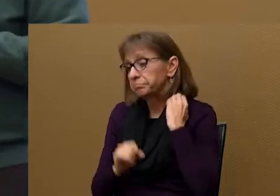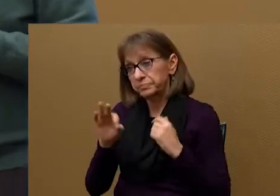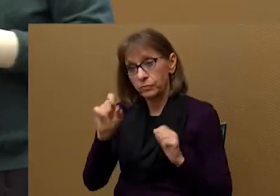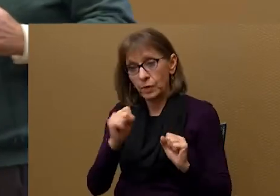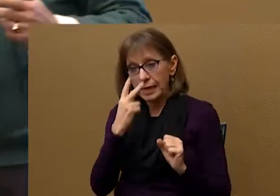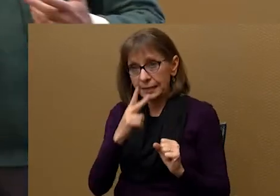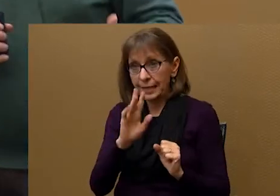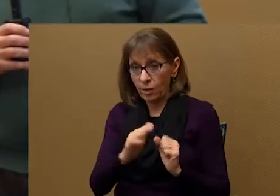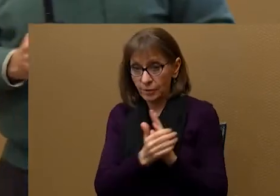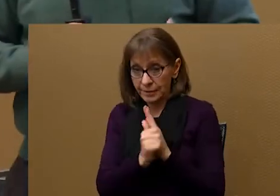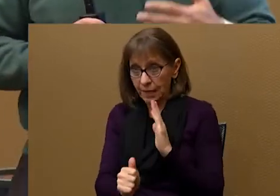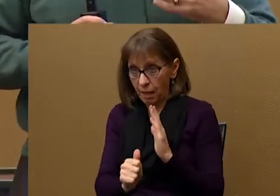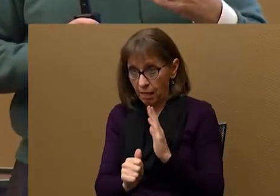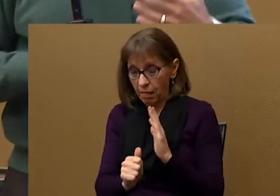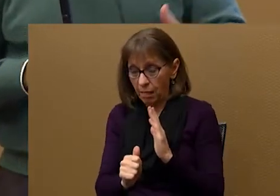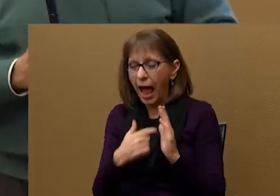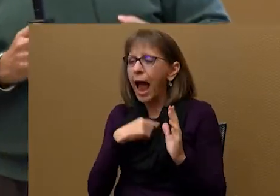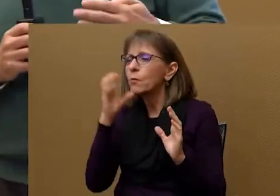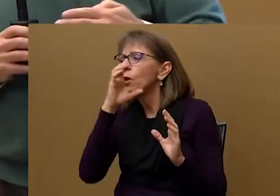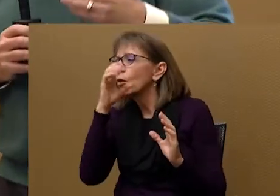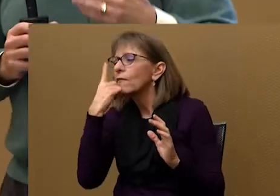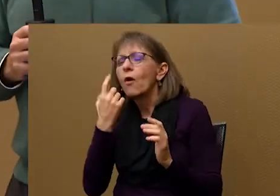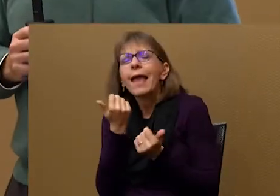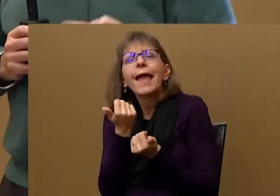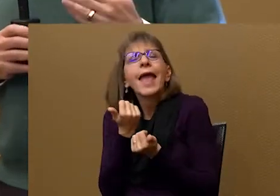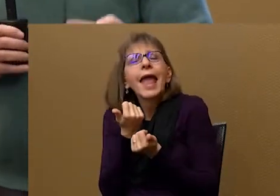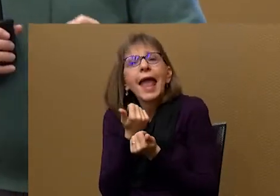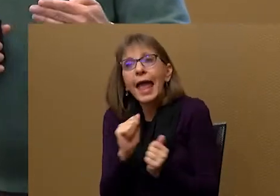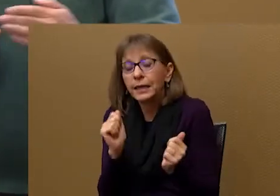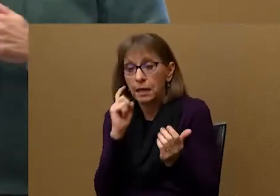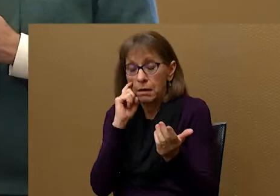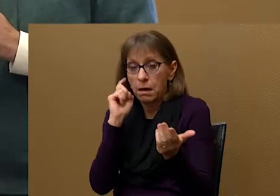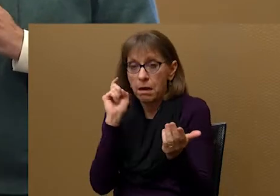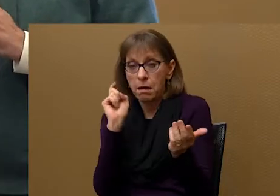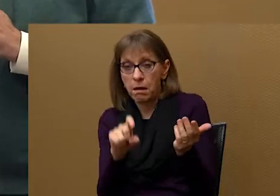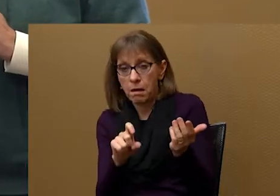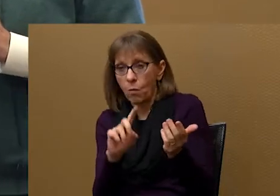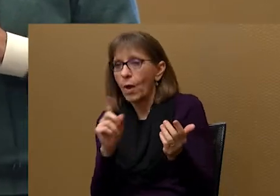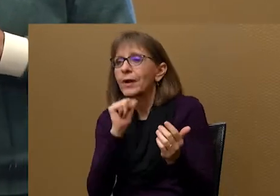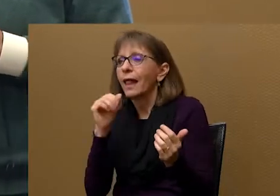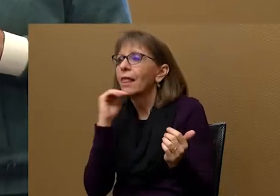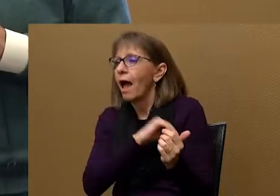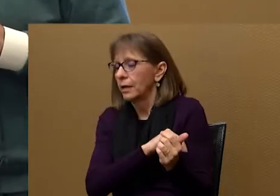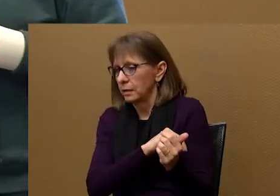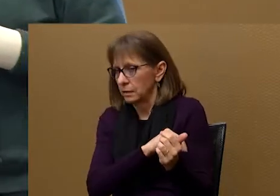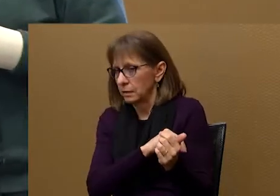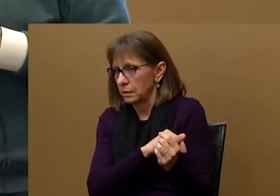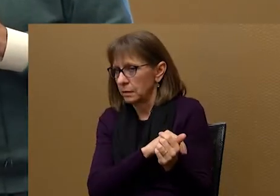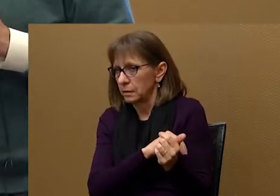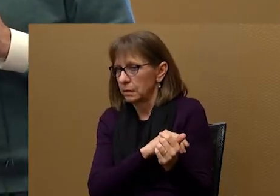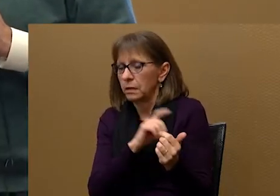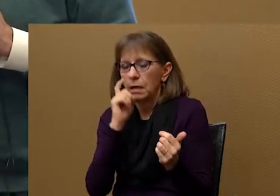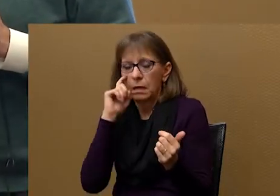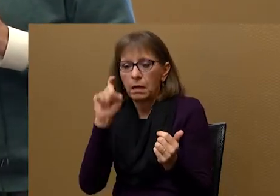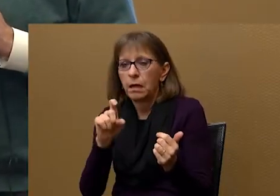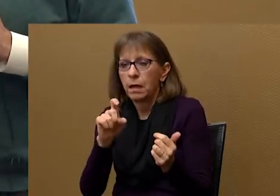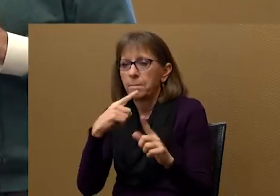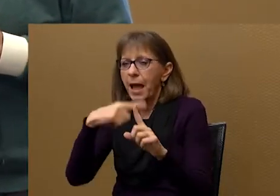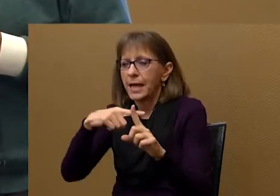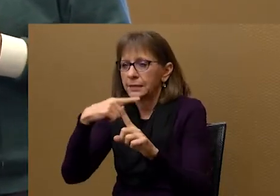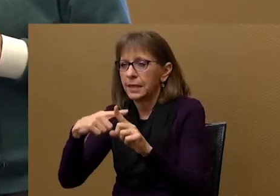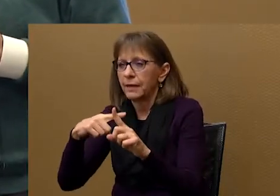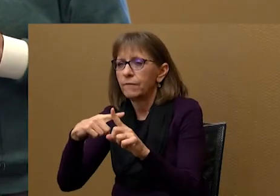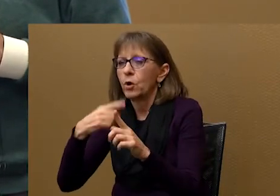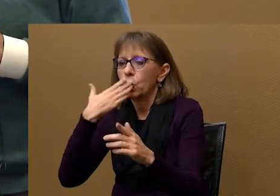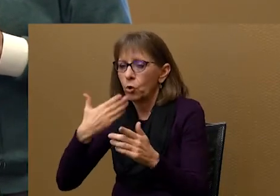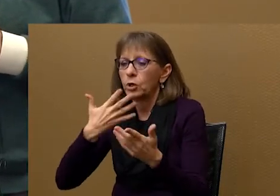strengths. If you can see skills that the person is using, I would look, for instance, for any instance in which he wasn't